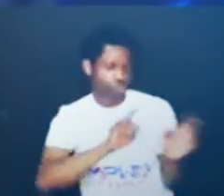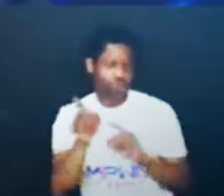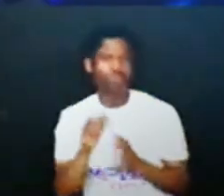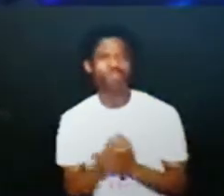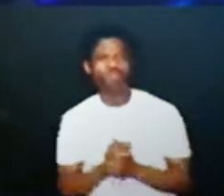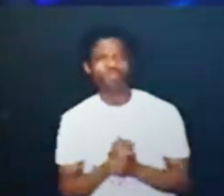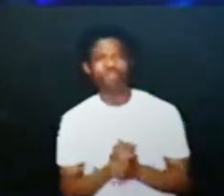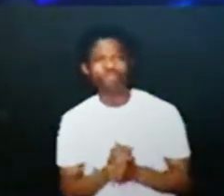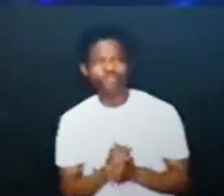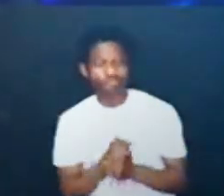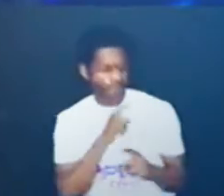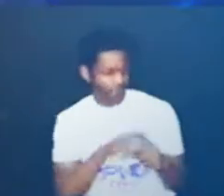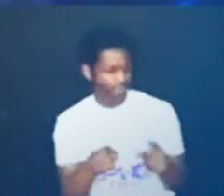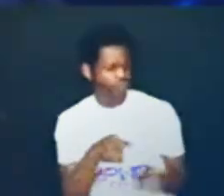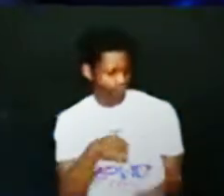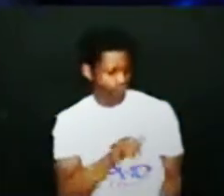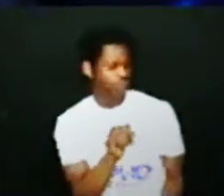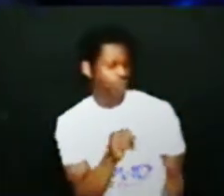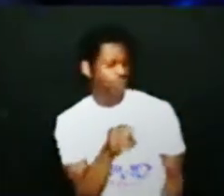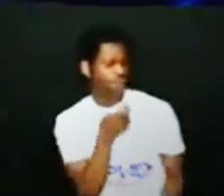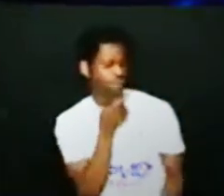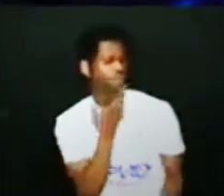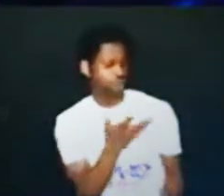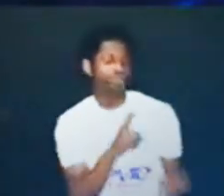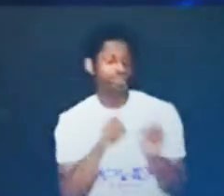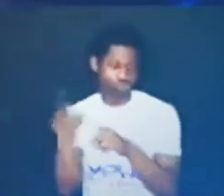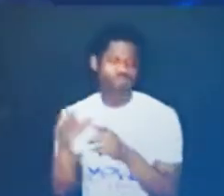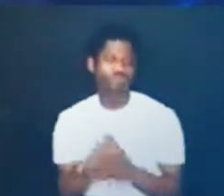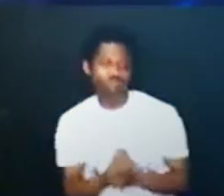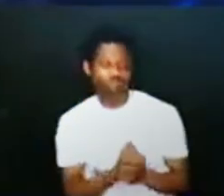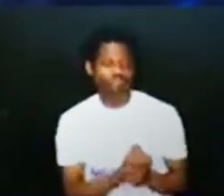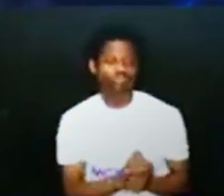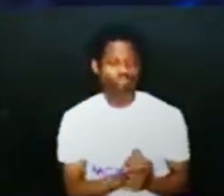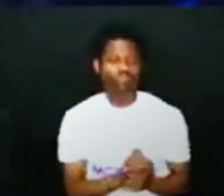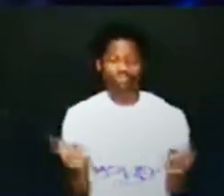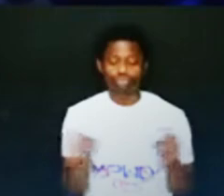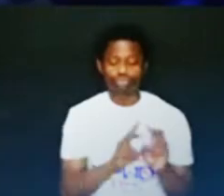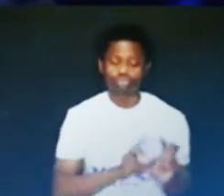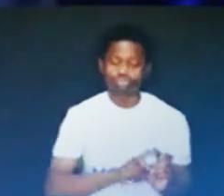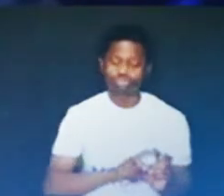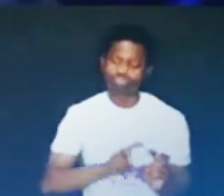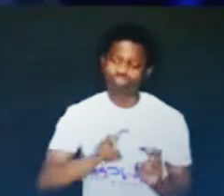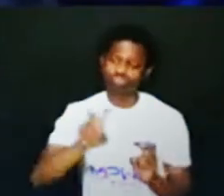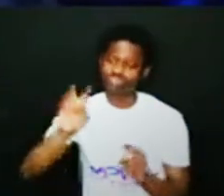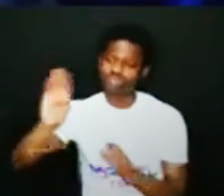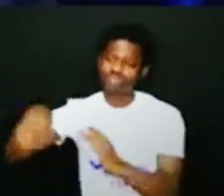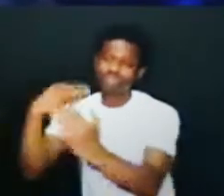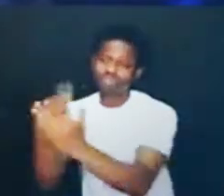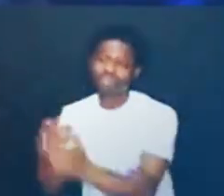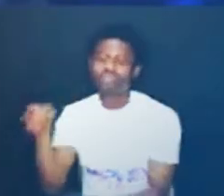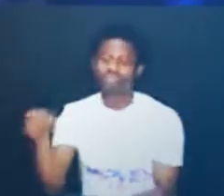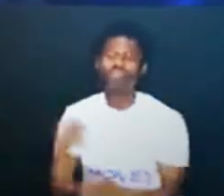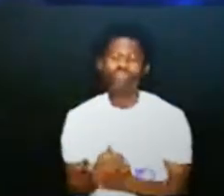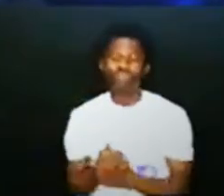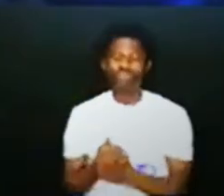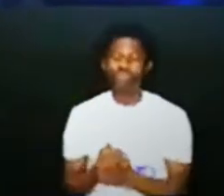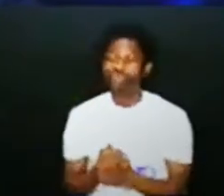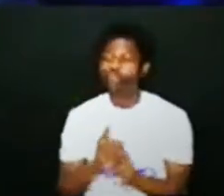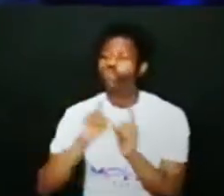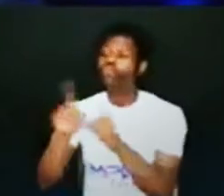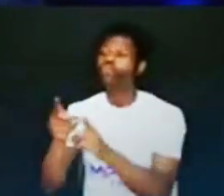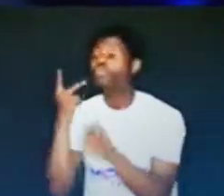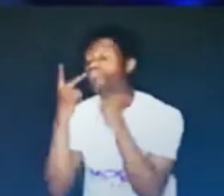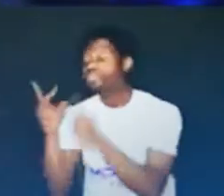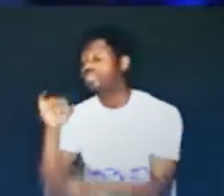But he wanted to go. Now, when he arrived in Jerusalem, he went to see James and the big men.